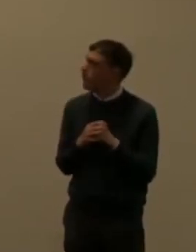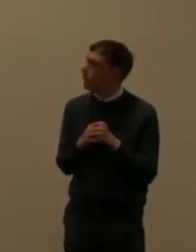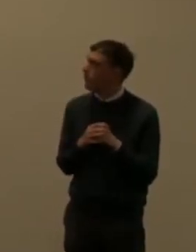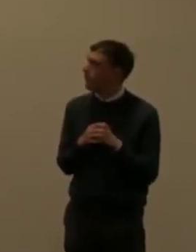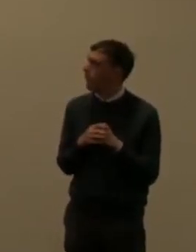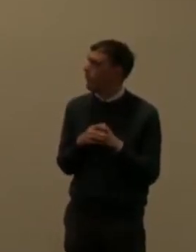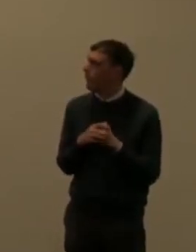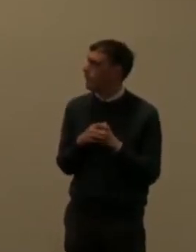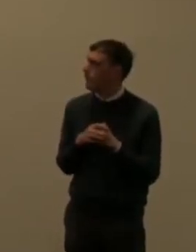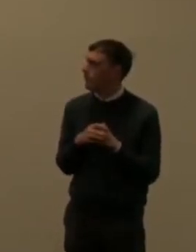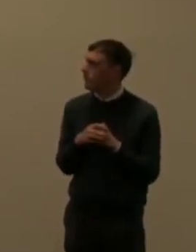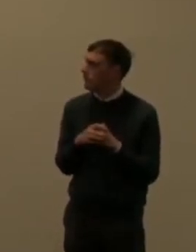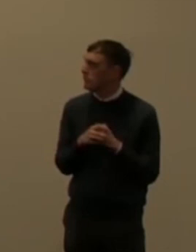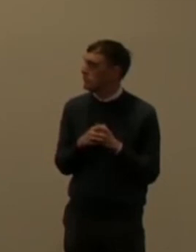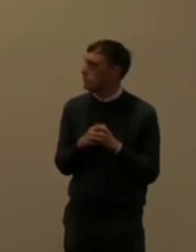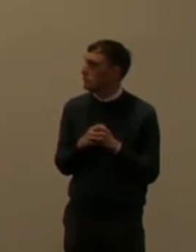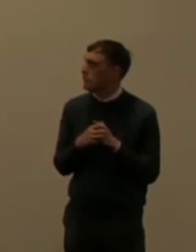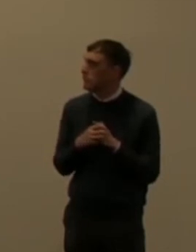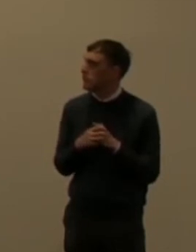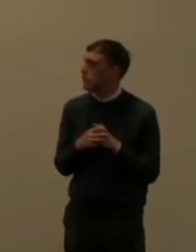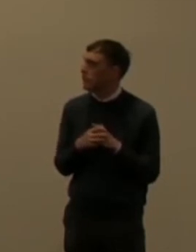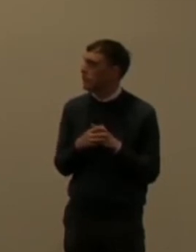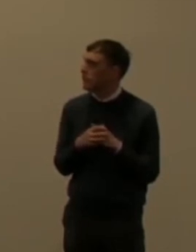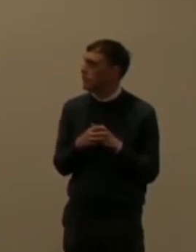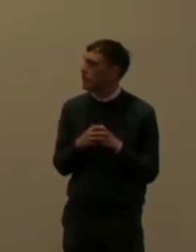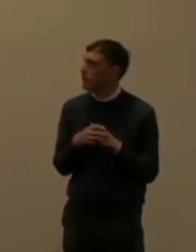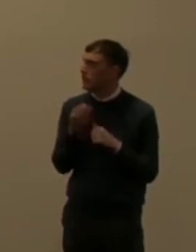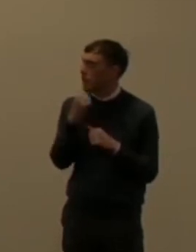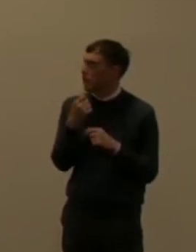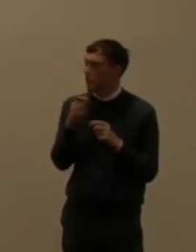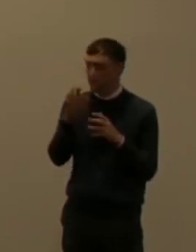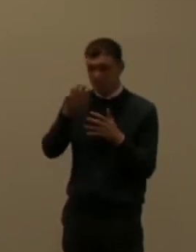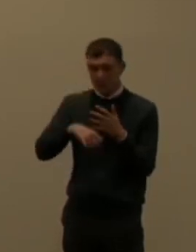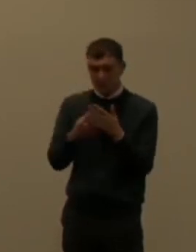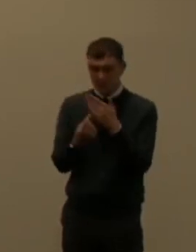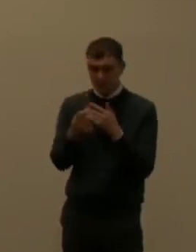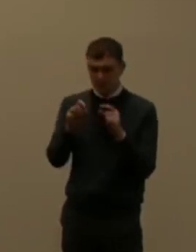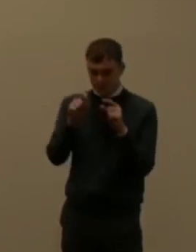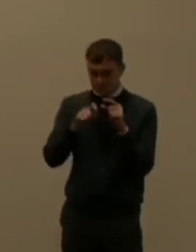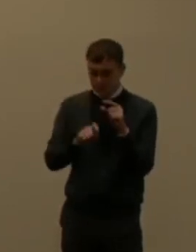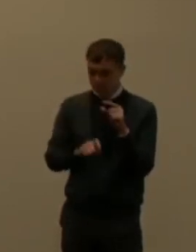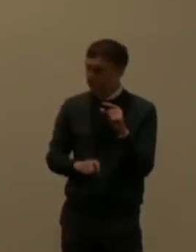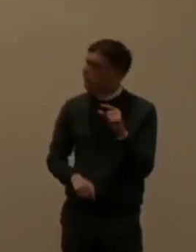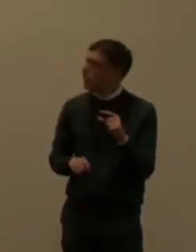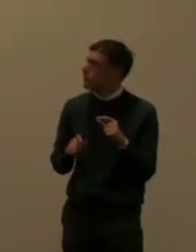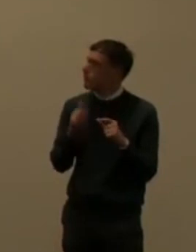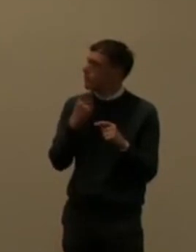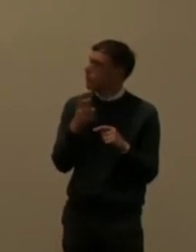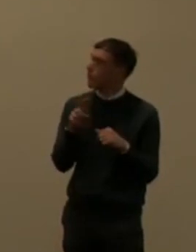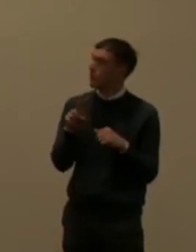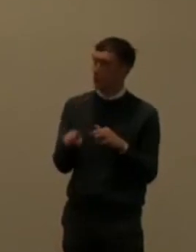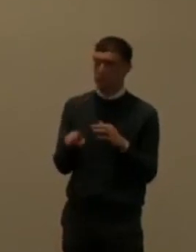then it will click on the submit button, setting the category and then the description, and then it will hit